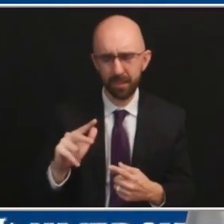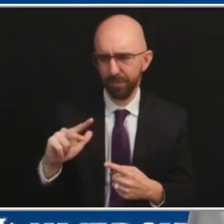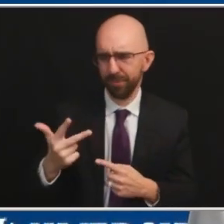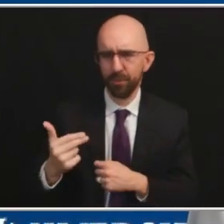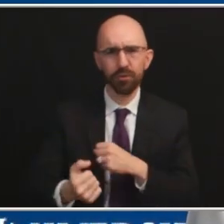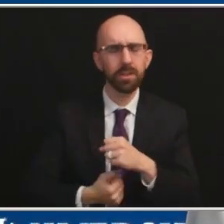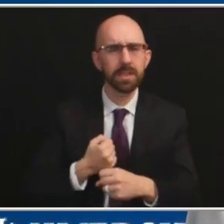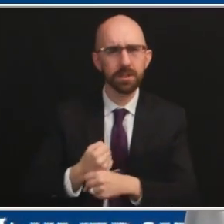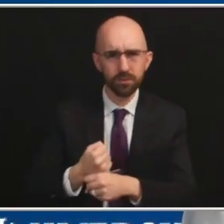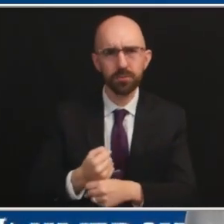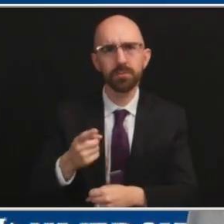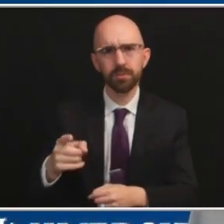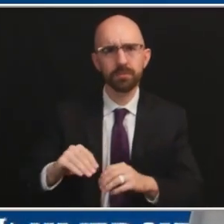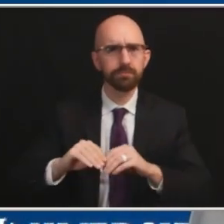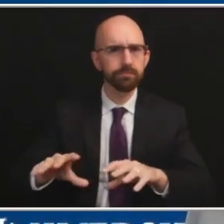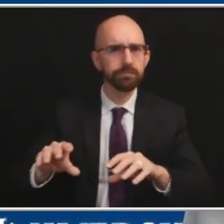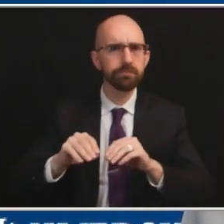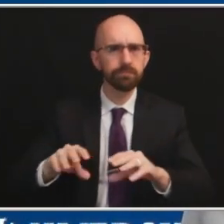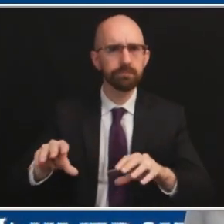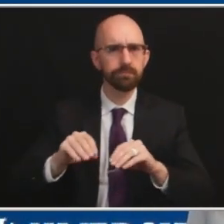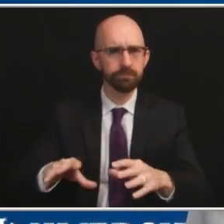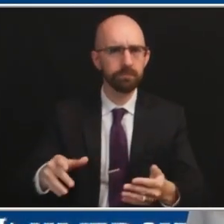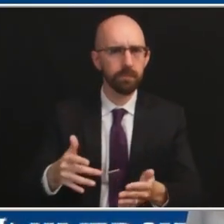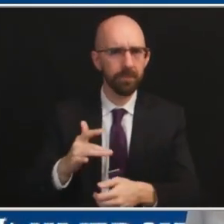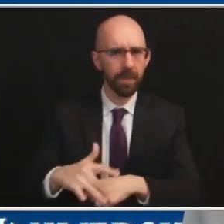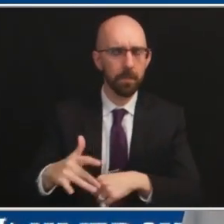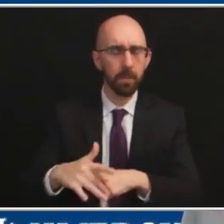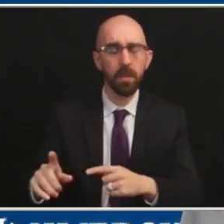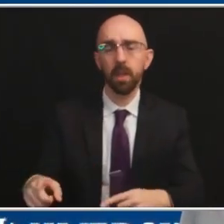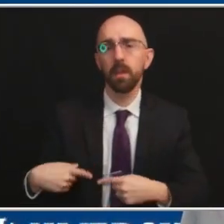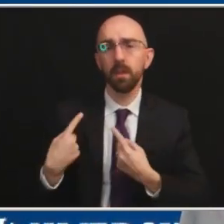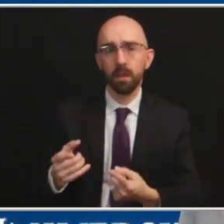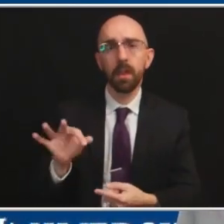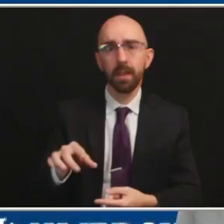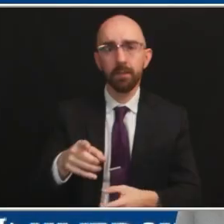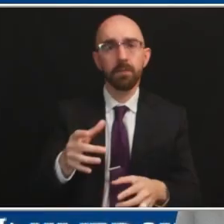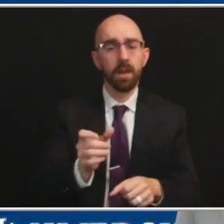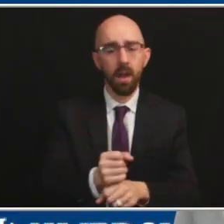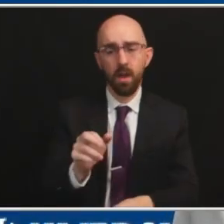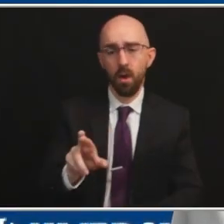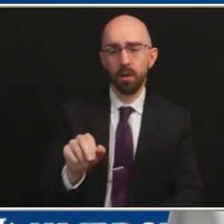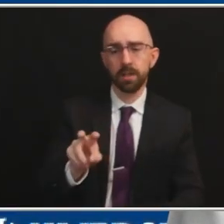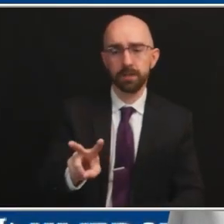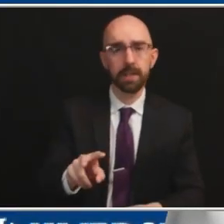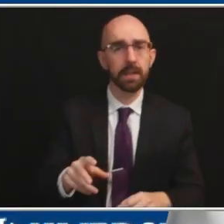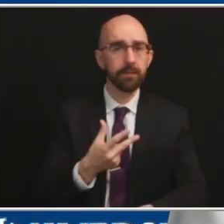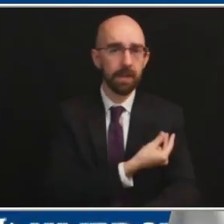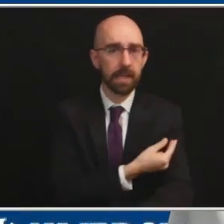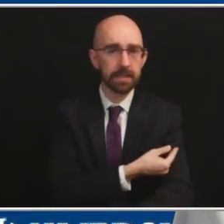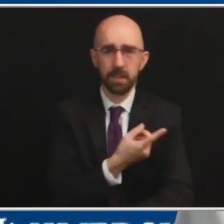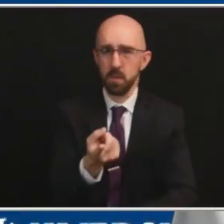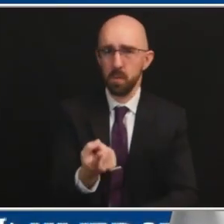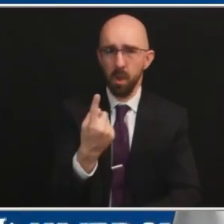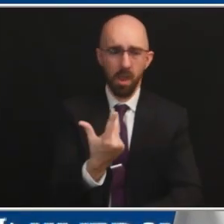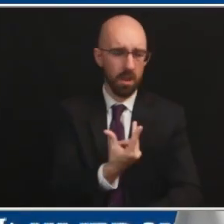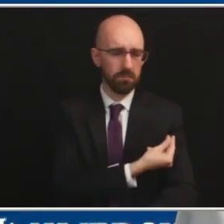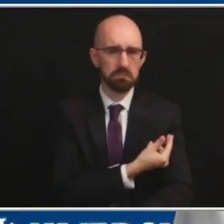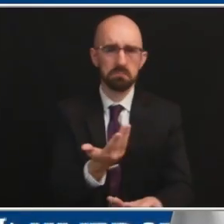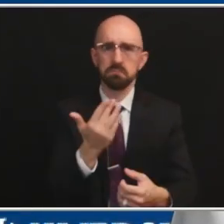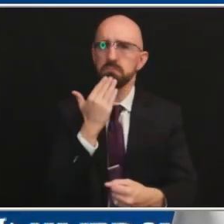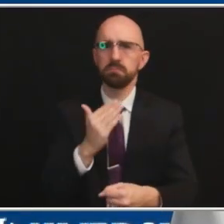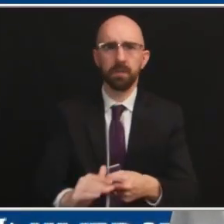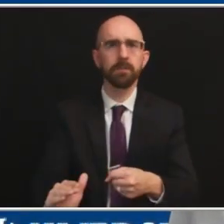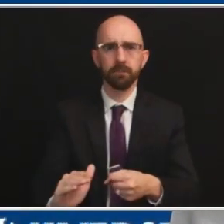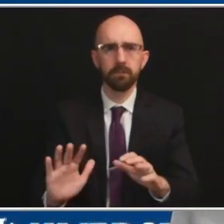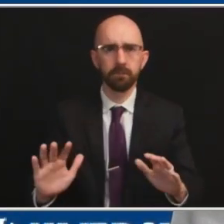that it's been available. So far, if you have gotten your RSV vaccine, just 1 dose, that is all that's needed. It